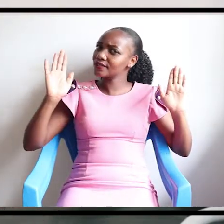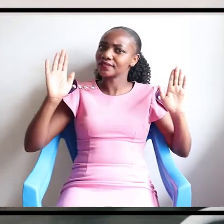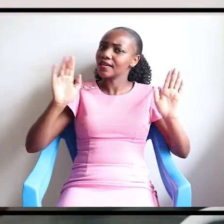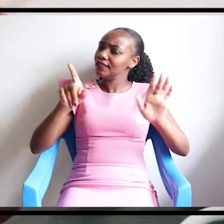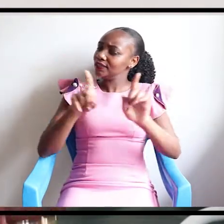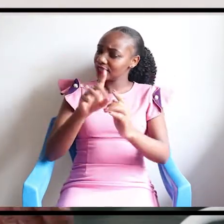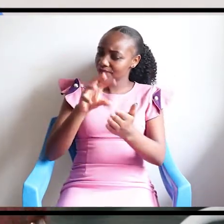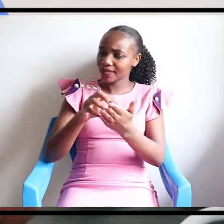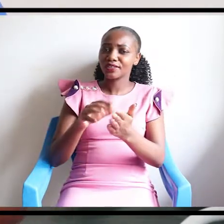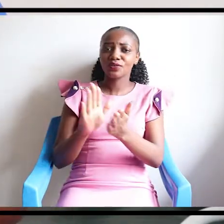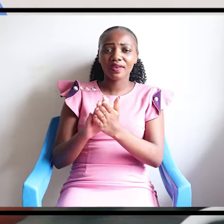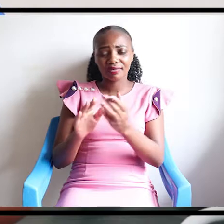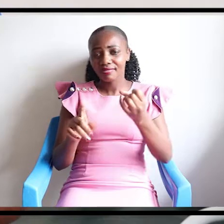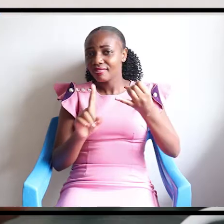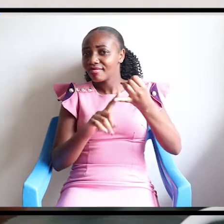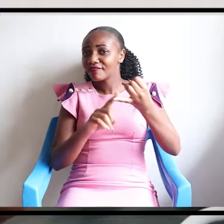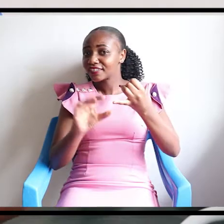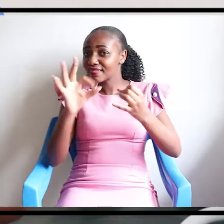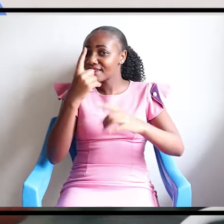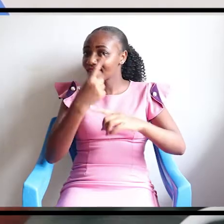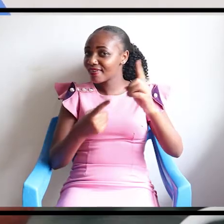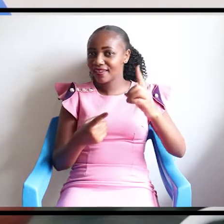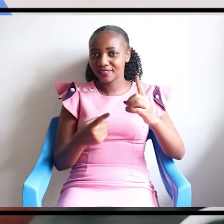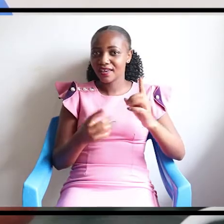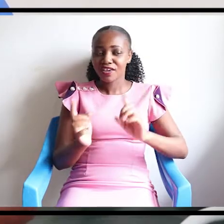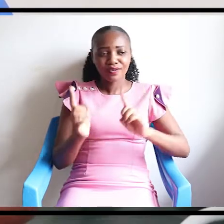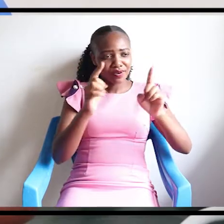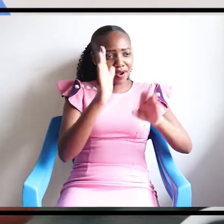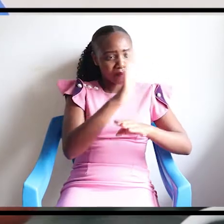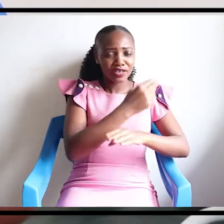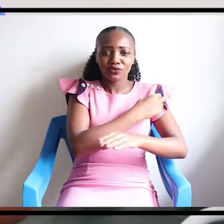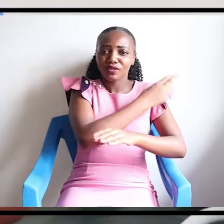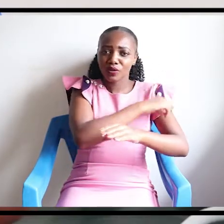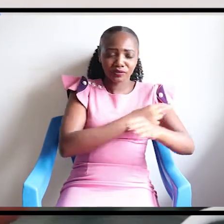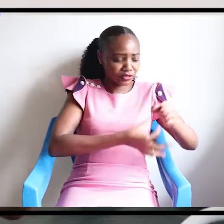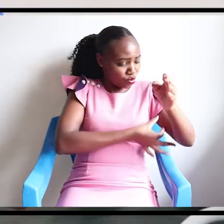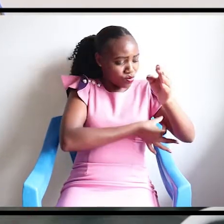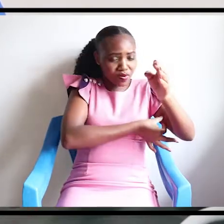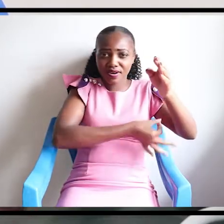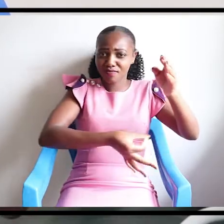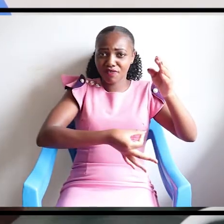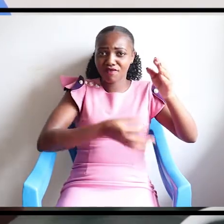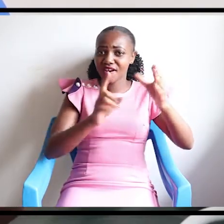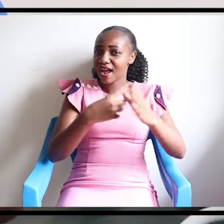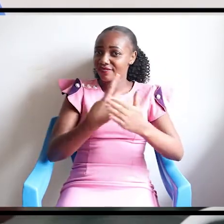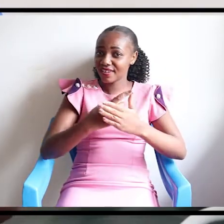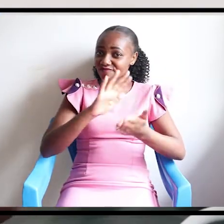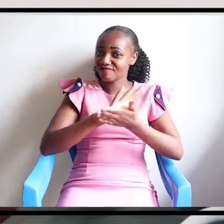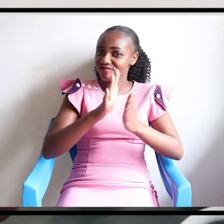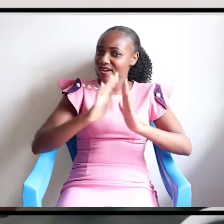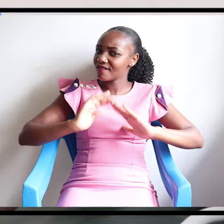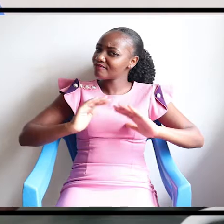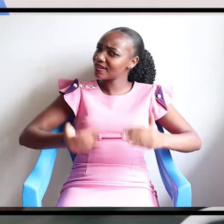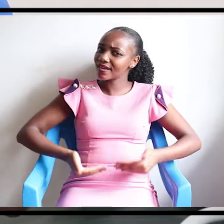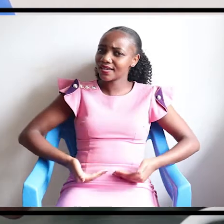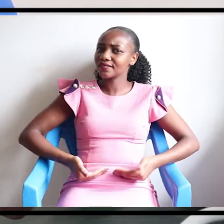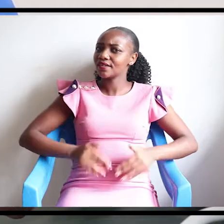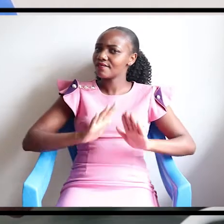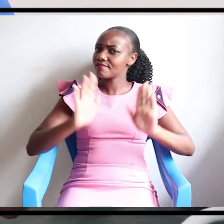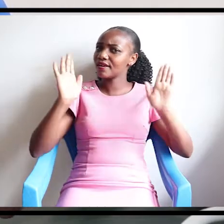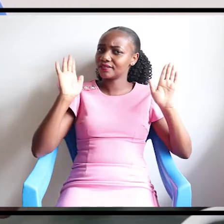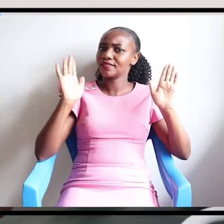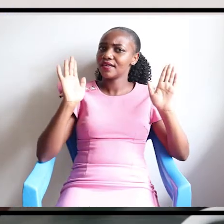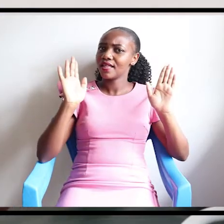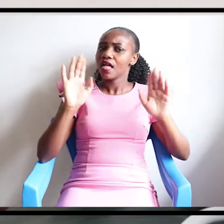to conceive after 1 year, you just come back to the hospital and get it removed. Point to note, you should